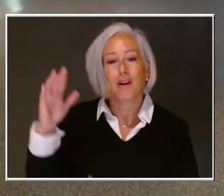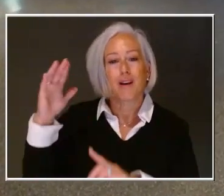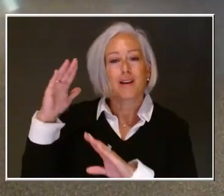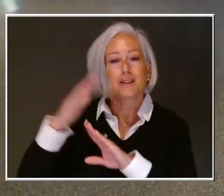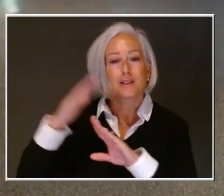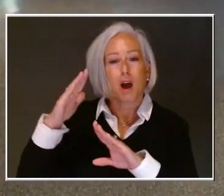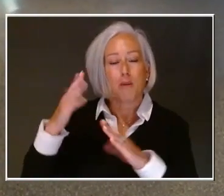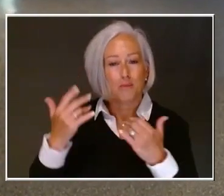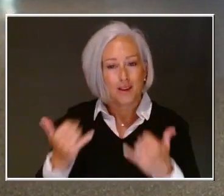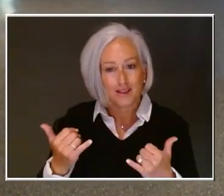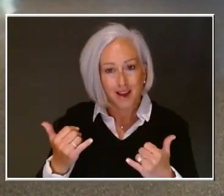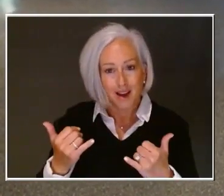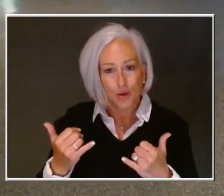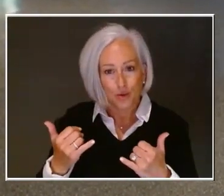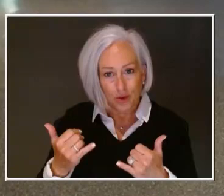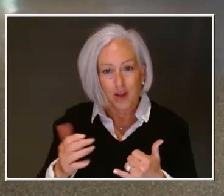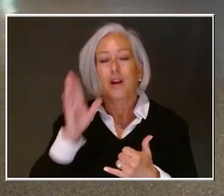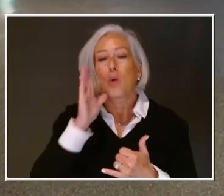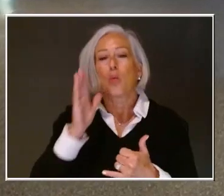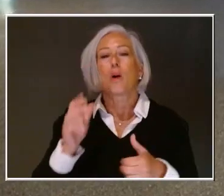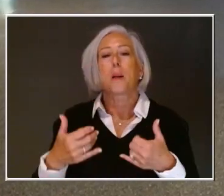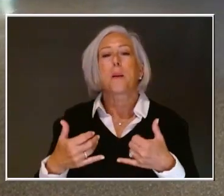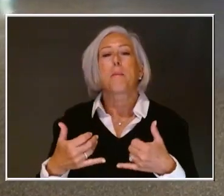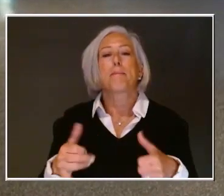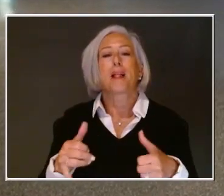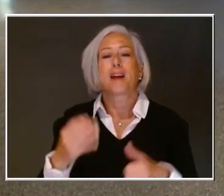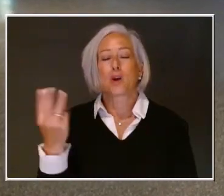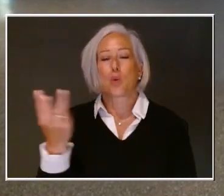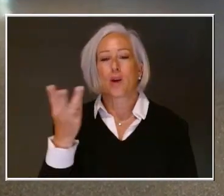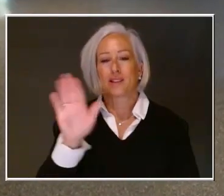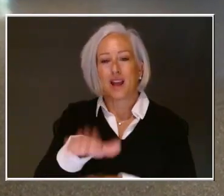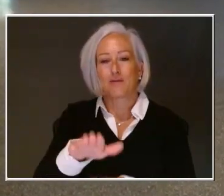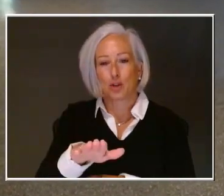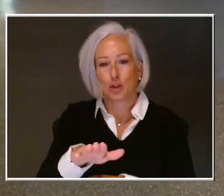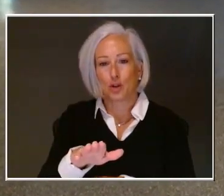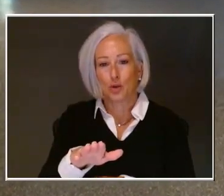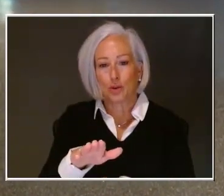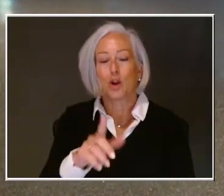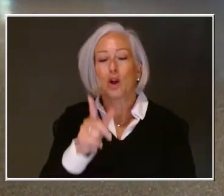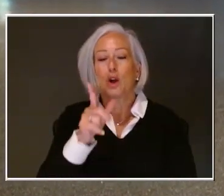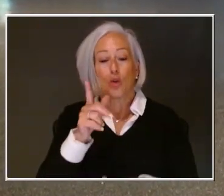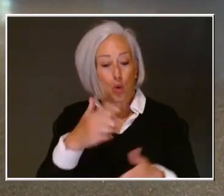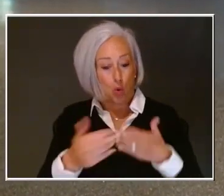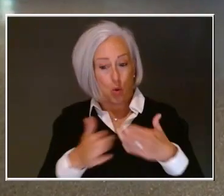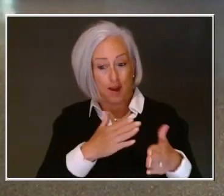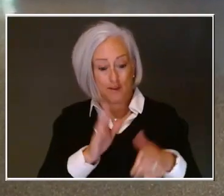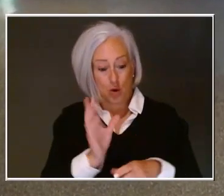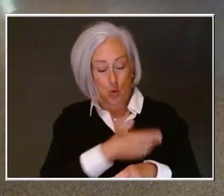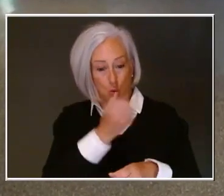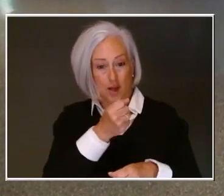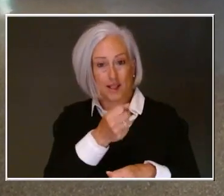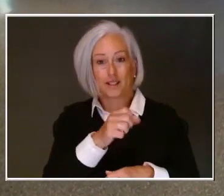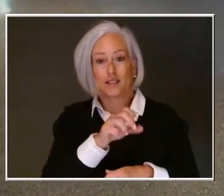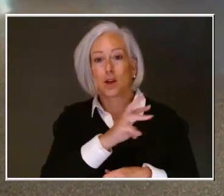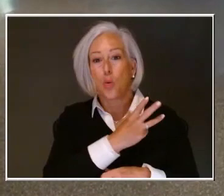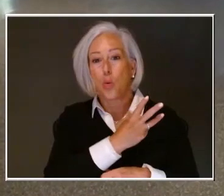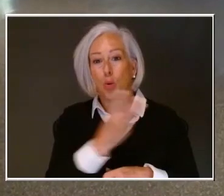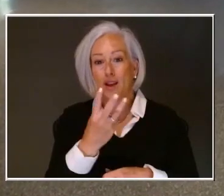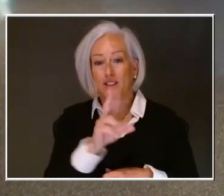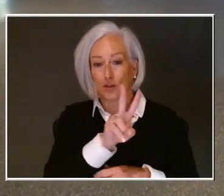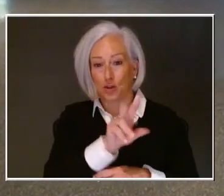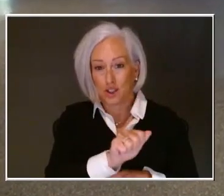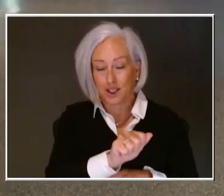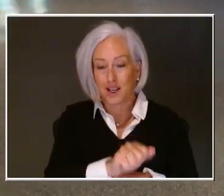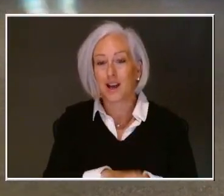against the winner of West Virginia and Texas Tech that play tomorrow night. So you might ask why we are here at the